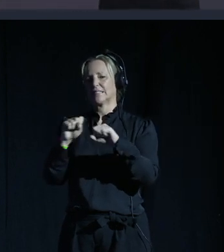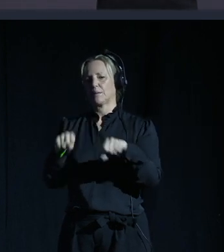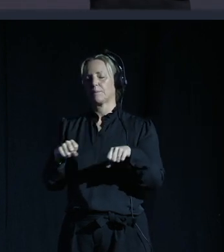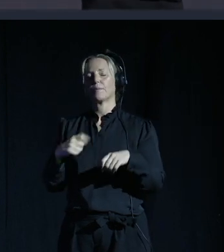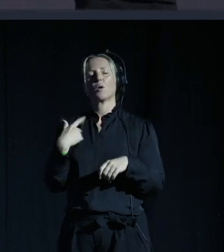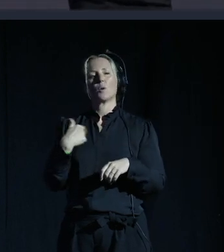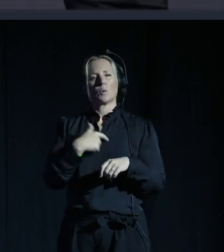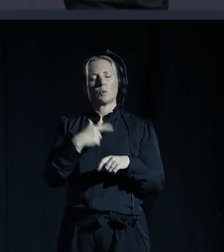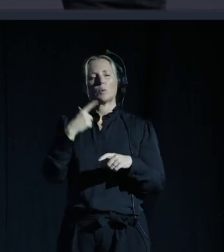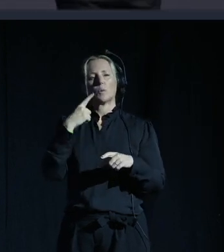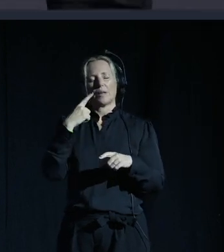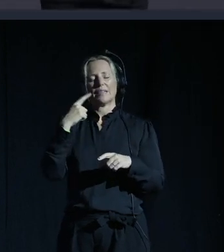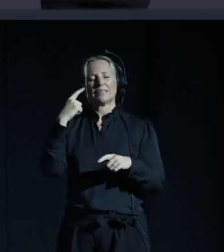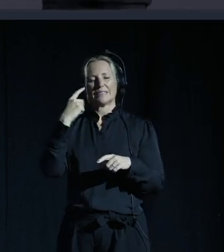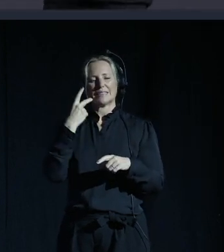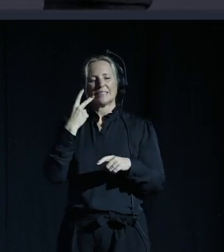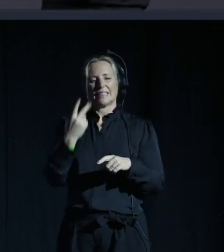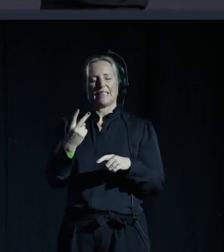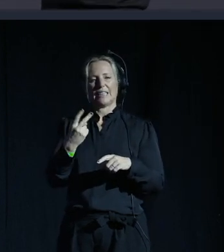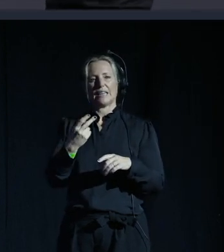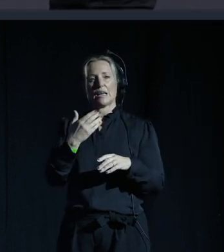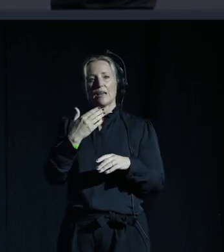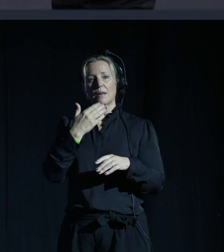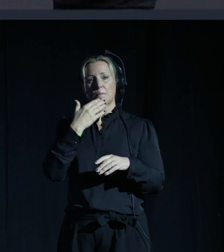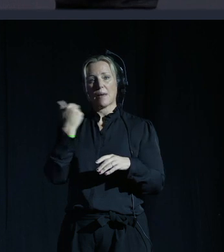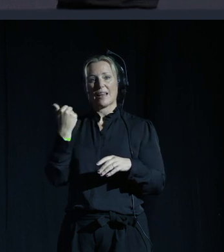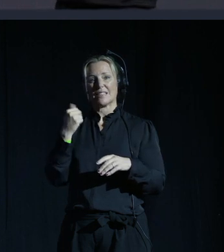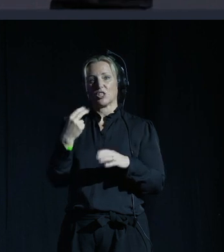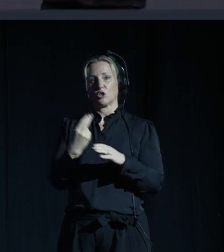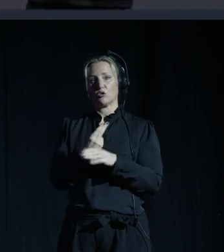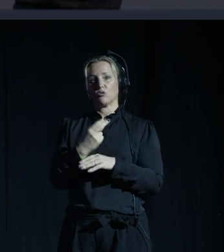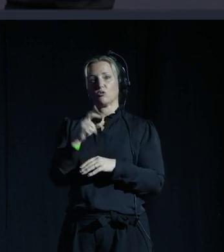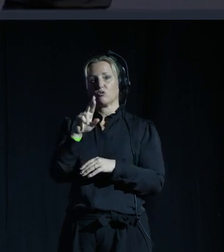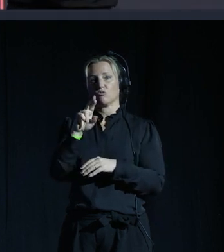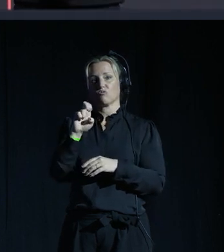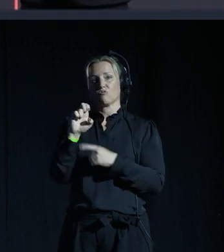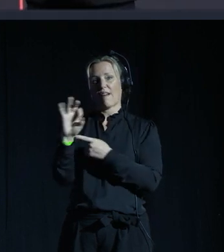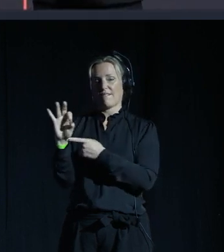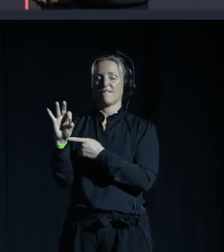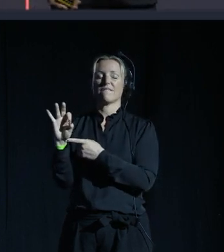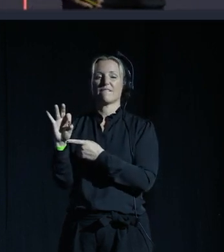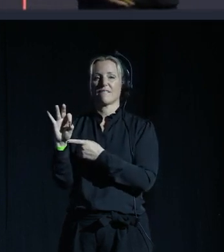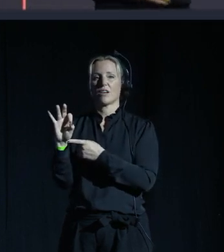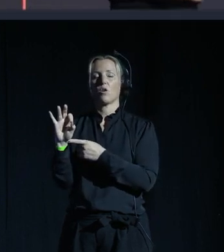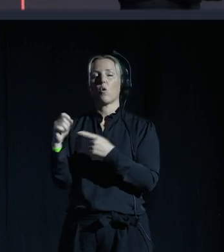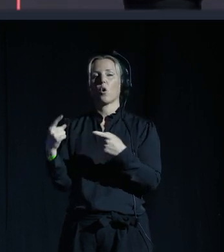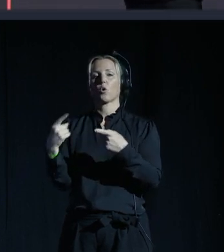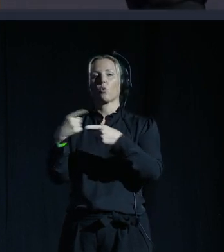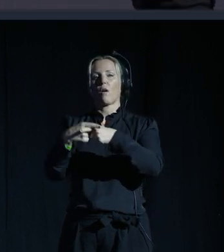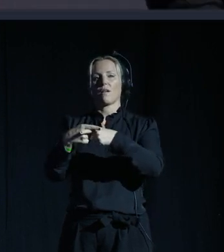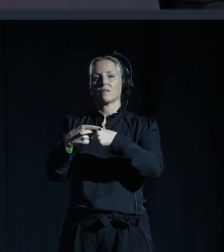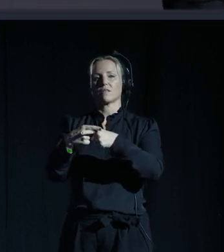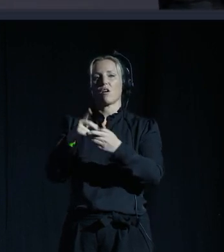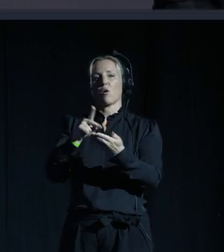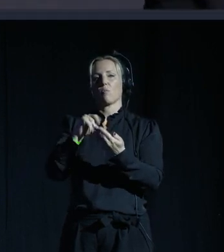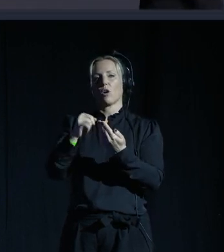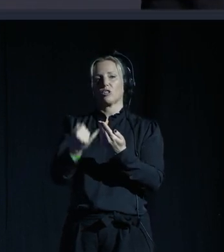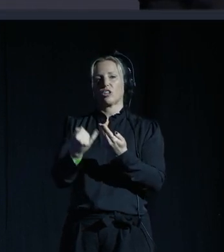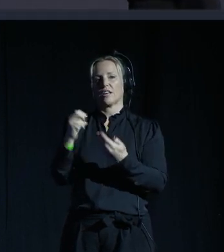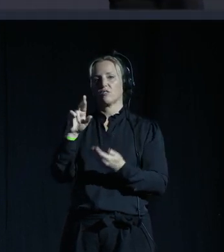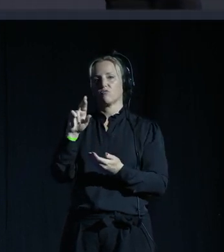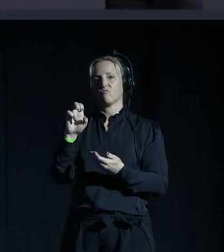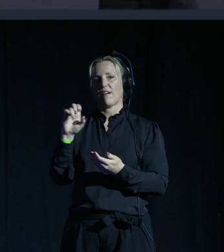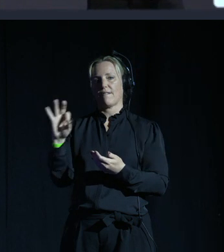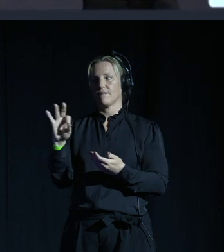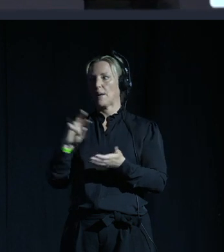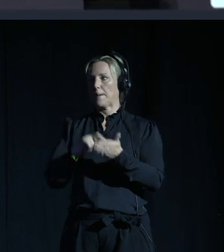this, a very natural extension, is to use ref, but it's now cross-project ref. So what this means is now this picture